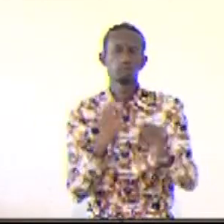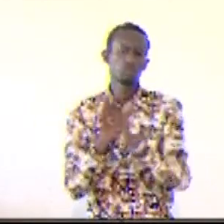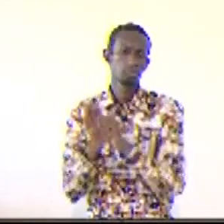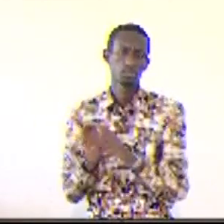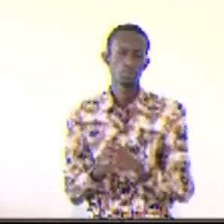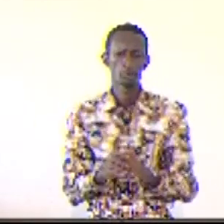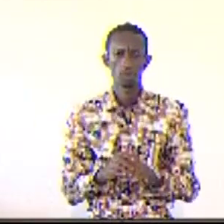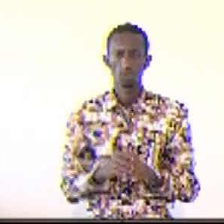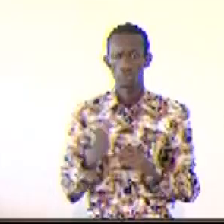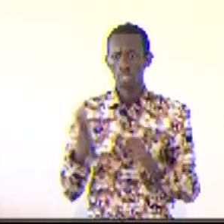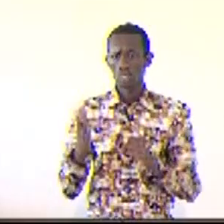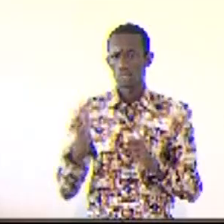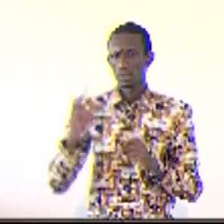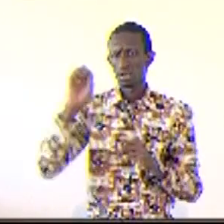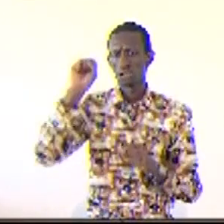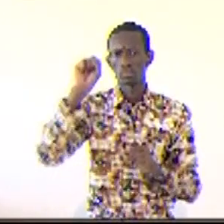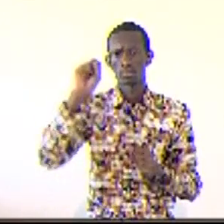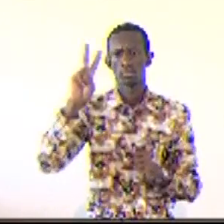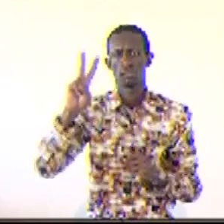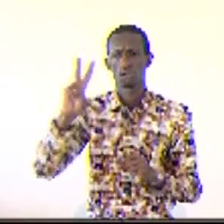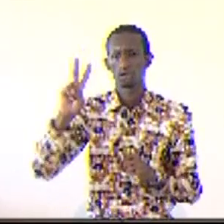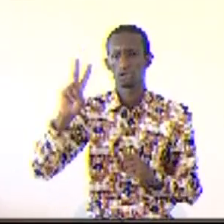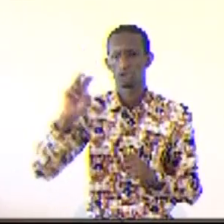silver metal, this silver